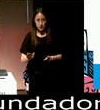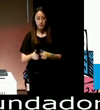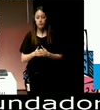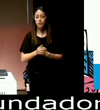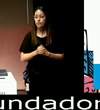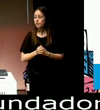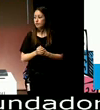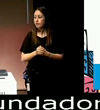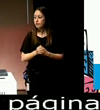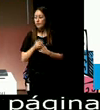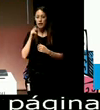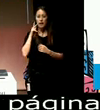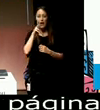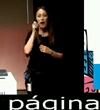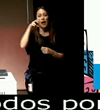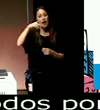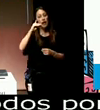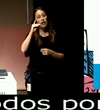undistrict.com